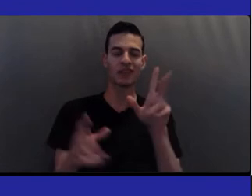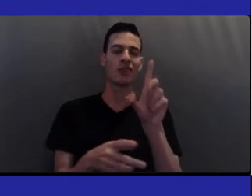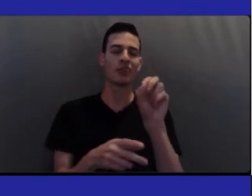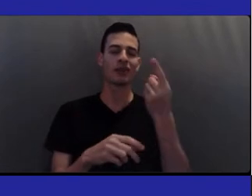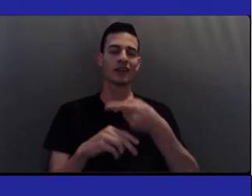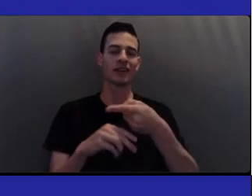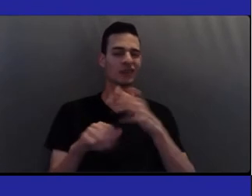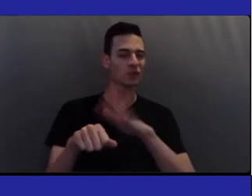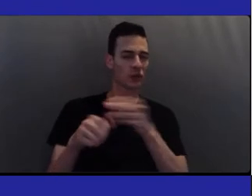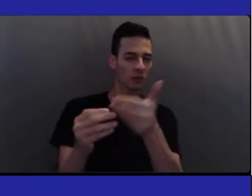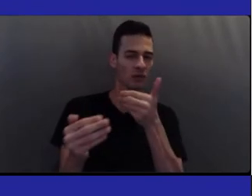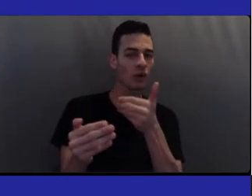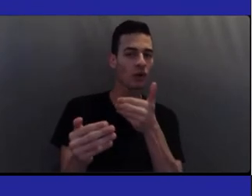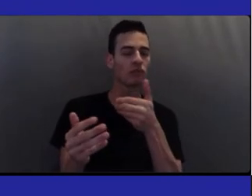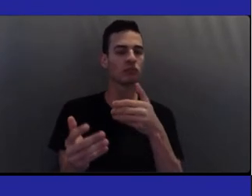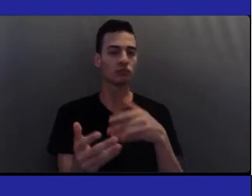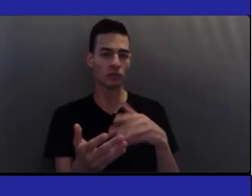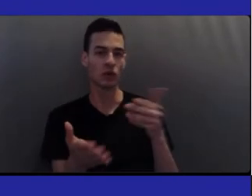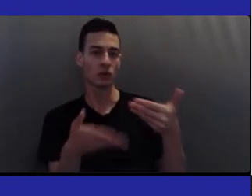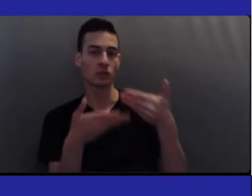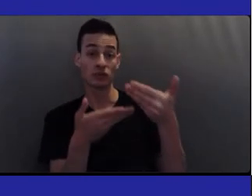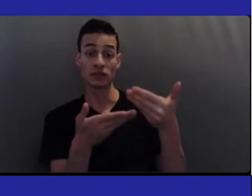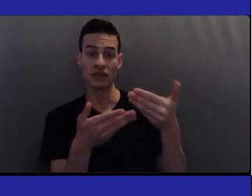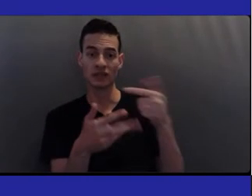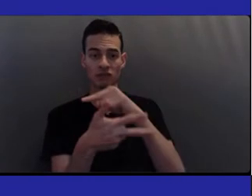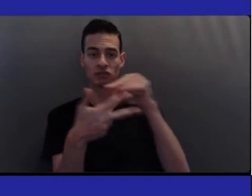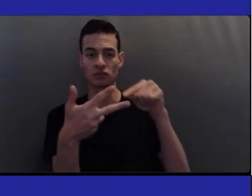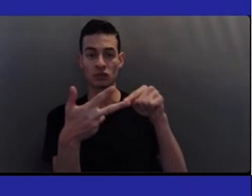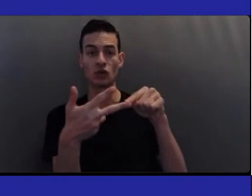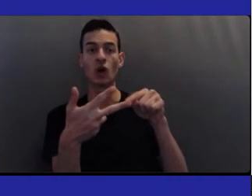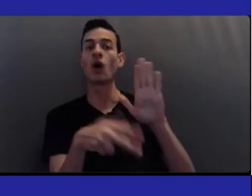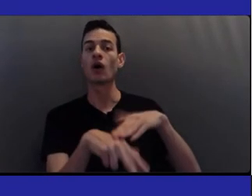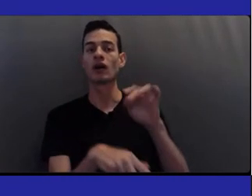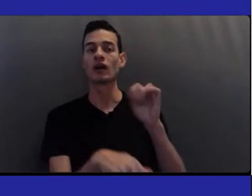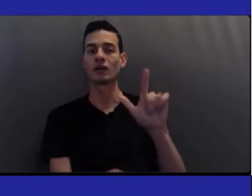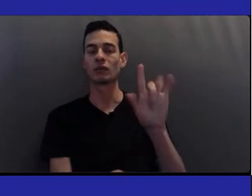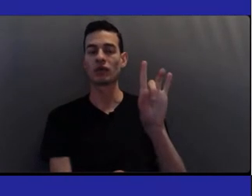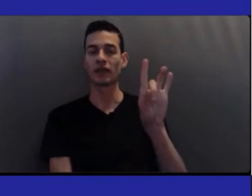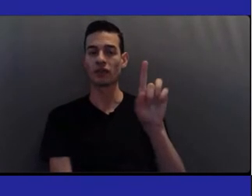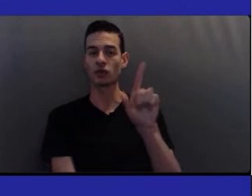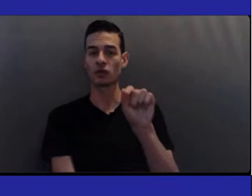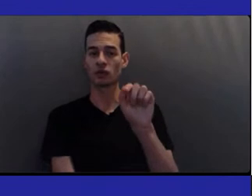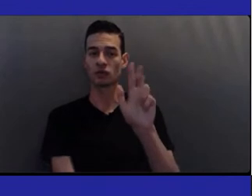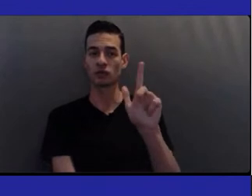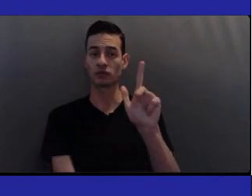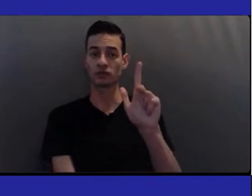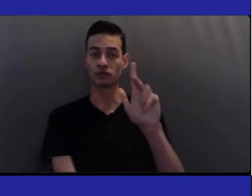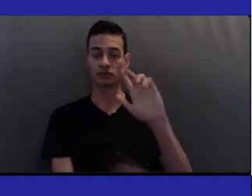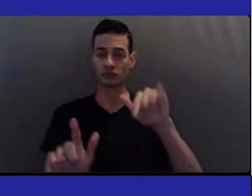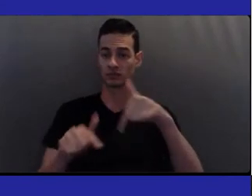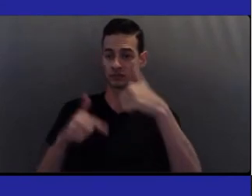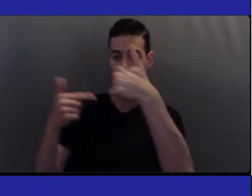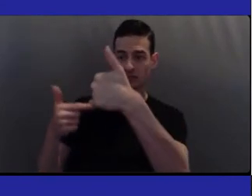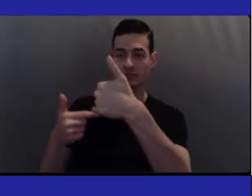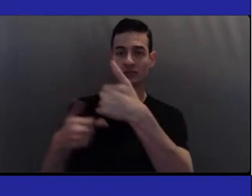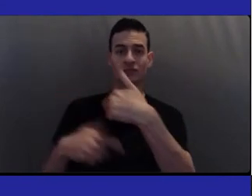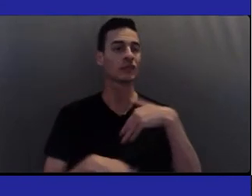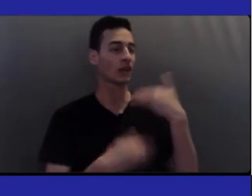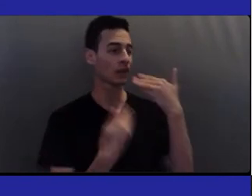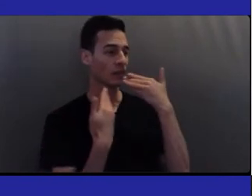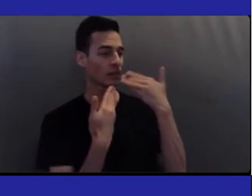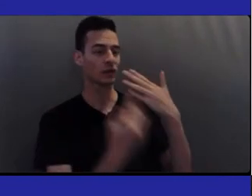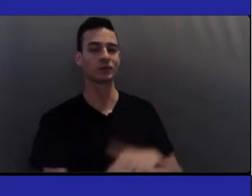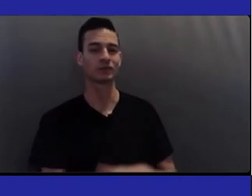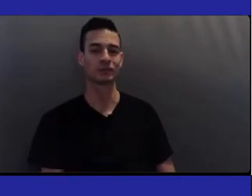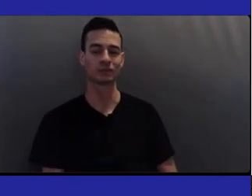presented at the Capital Committee on April 8th, 2023. The floor is yours. Thank you. Thank you so much, Matt Siegler, Senior Vice